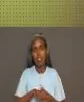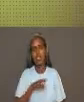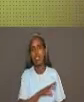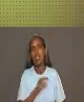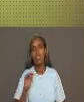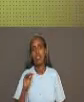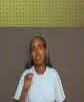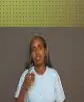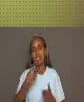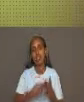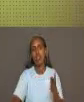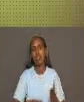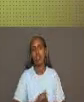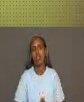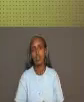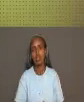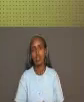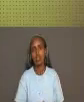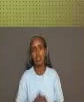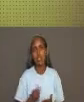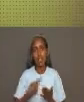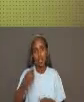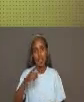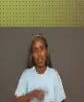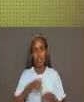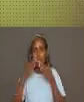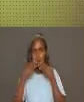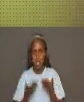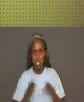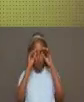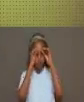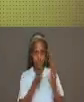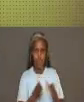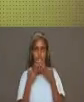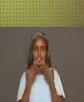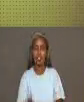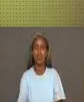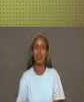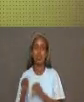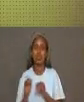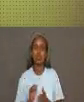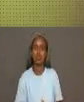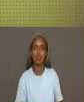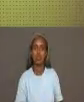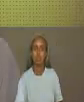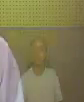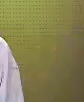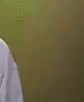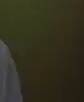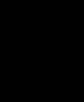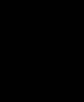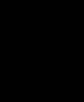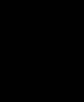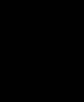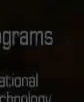interest, and taxes. Until next time, thank you, teacher. Thank you, students.